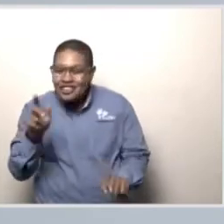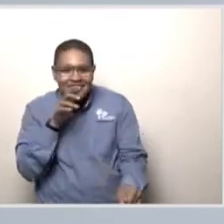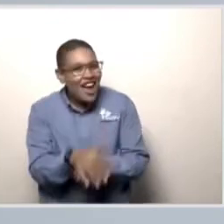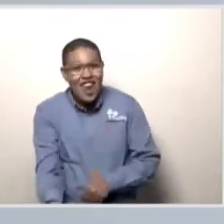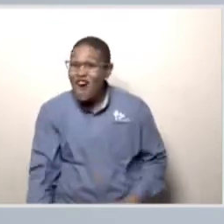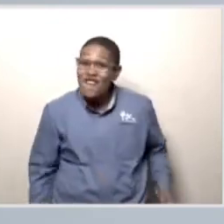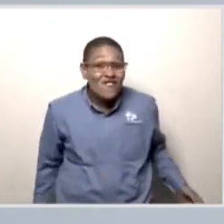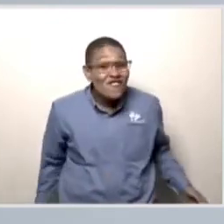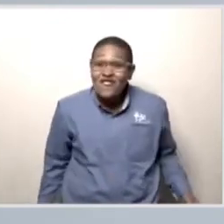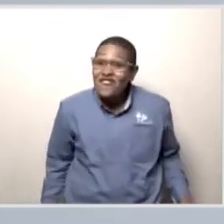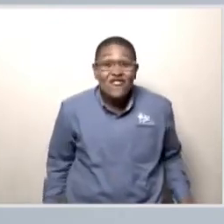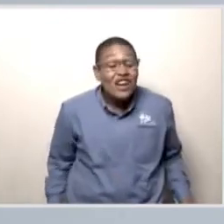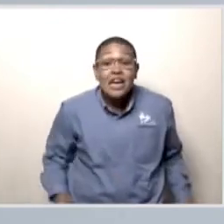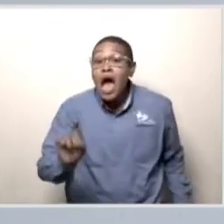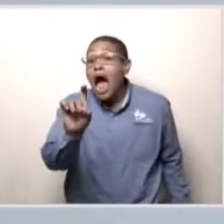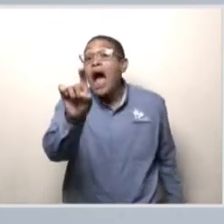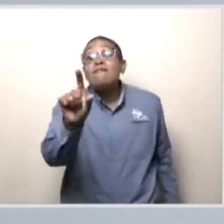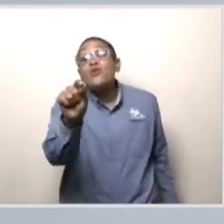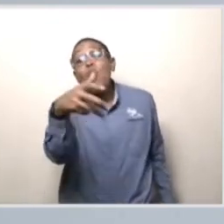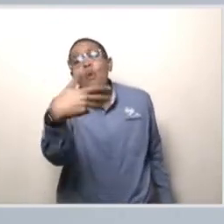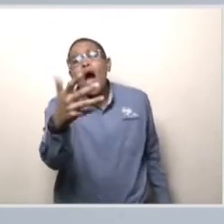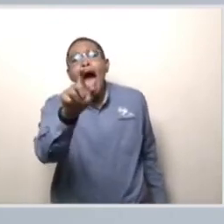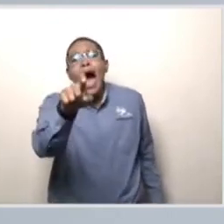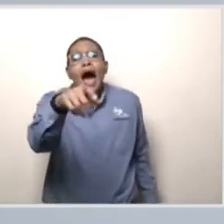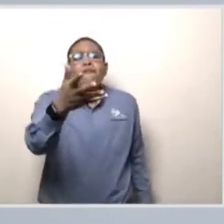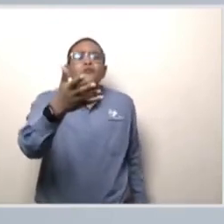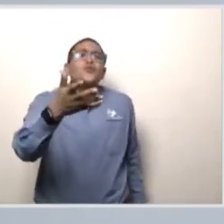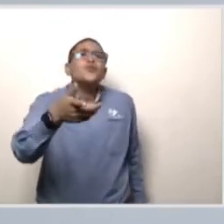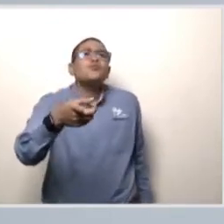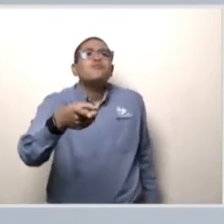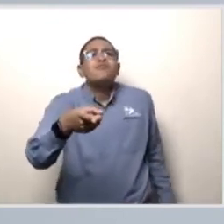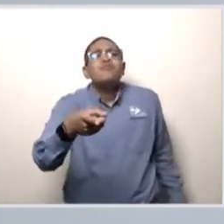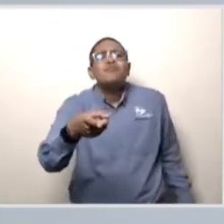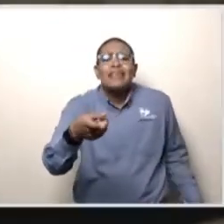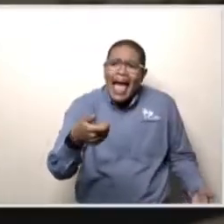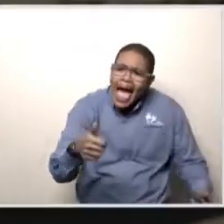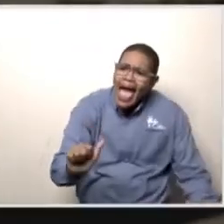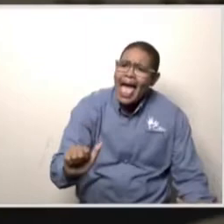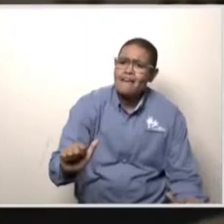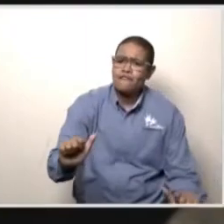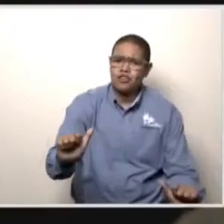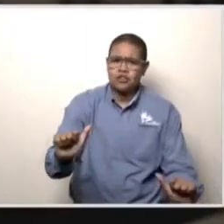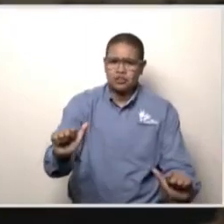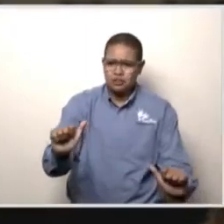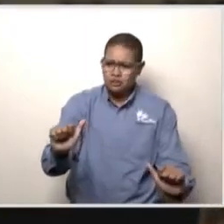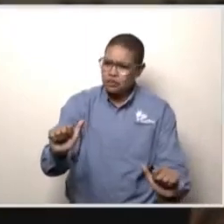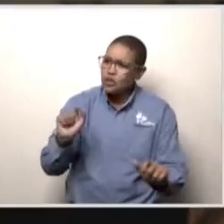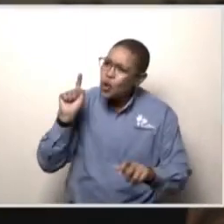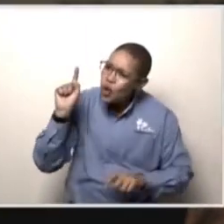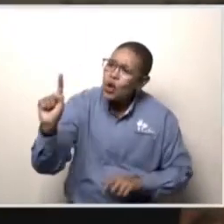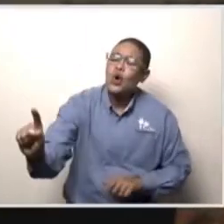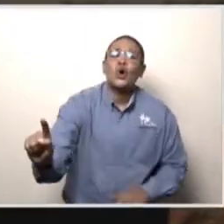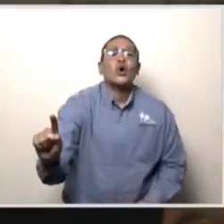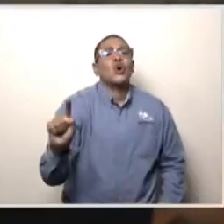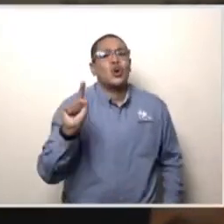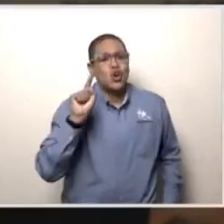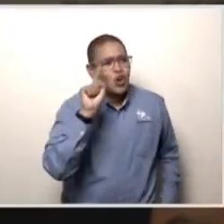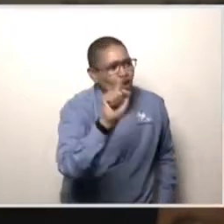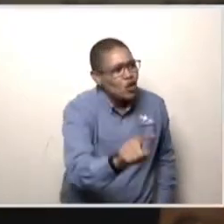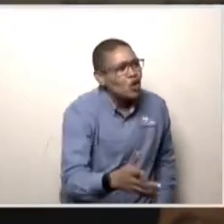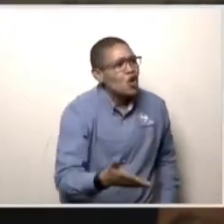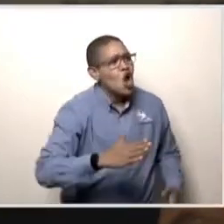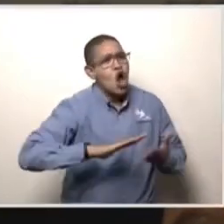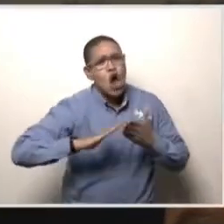enough. You still have to have efforts of outreach. You go to